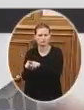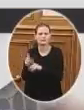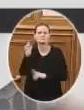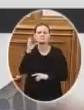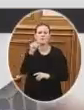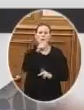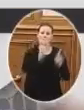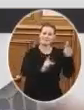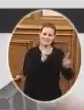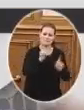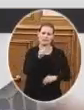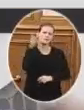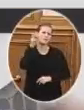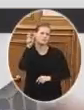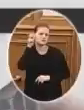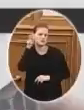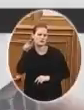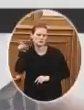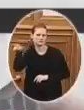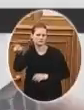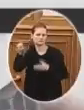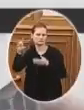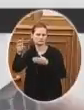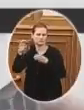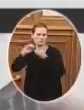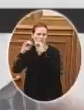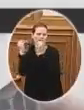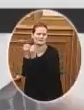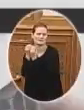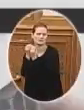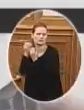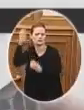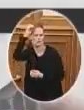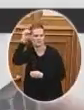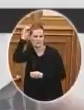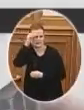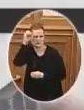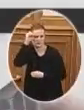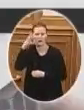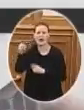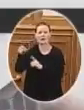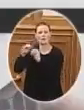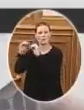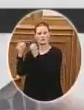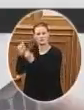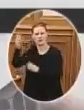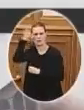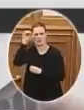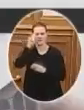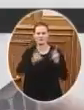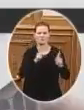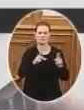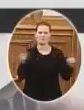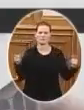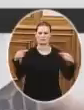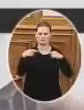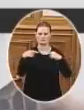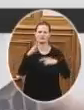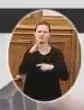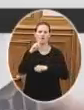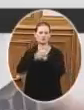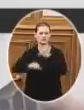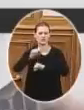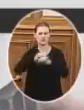could continue to get public comment based on that. We also, at that time, included the first robust section on accessibility, and it was a draft section which we